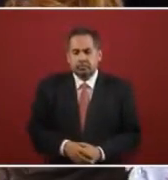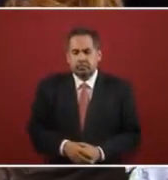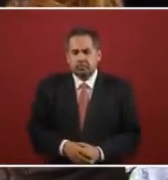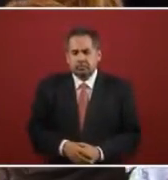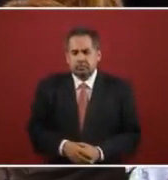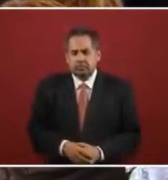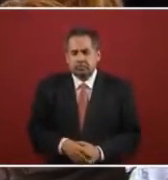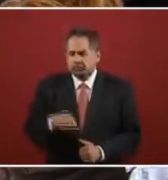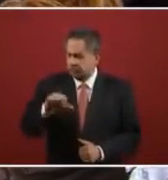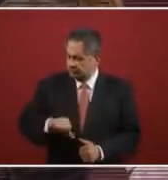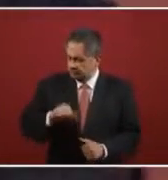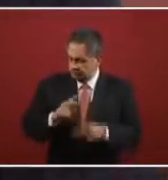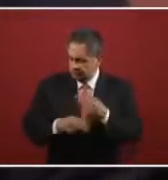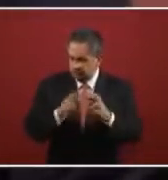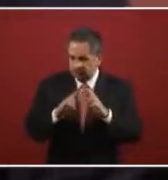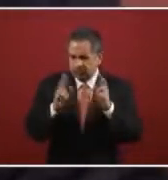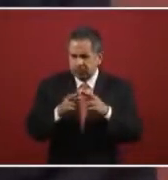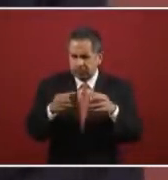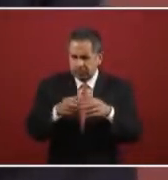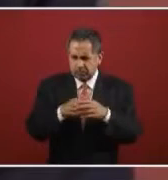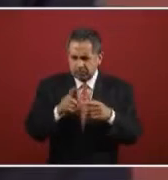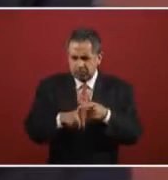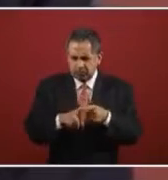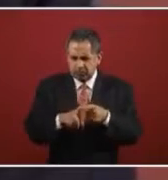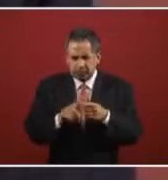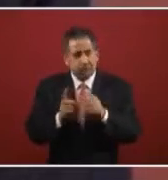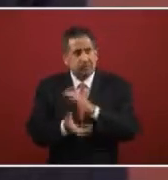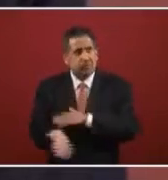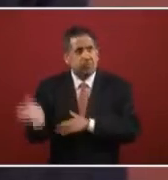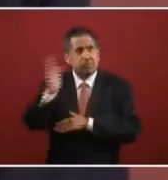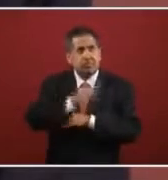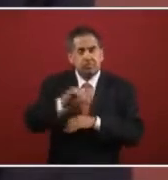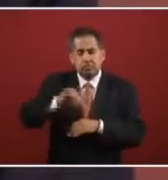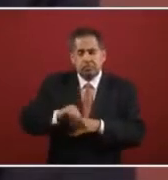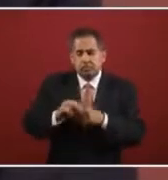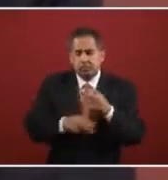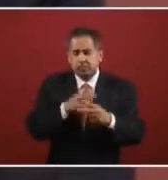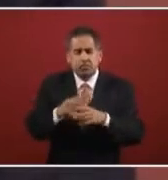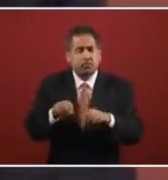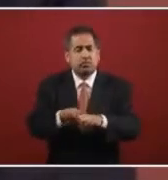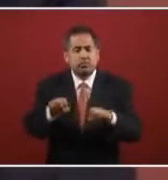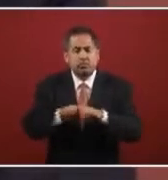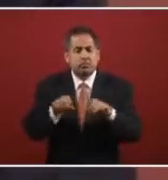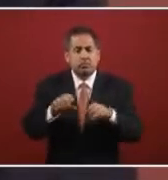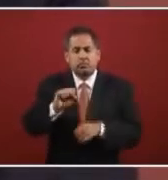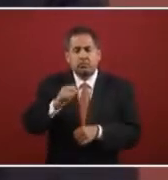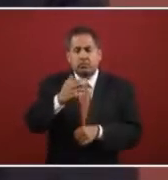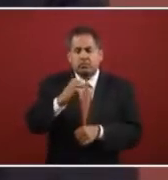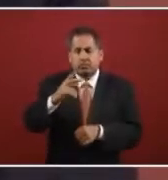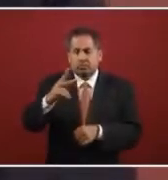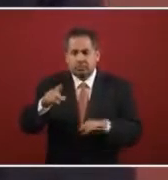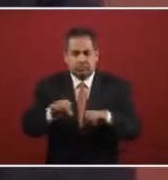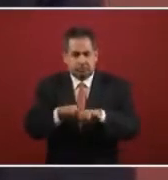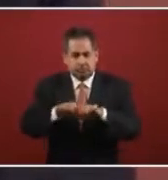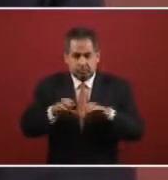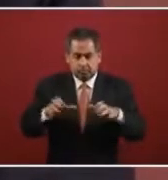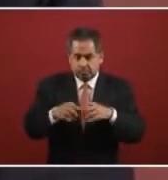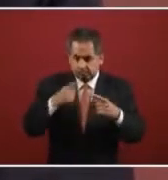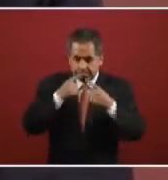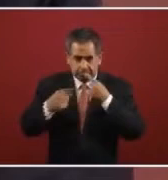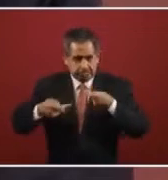President? Hoy tengo reunión Today I'm going to a casi todo meeting, el día all con el meetings equipo all de day Hacienda, with the porque